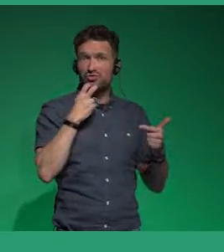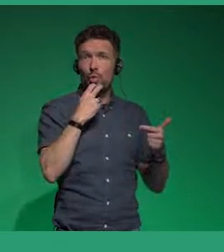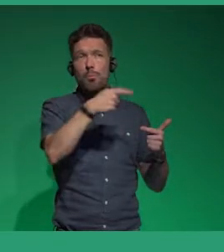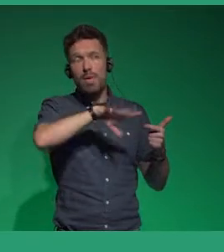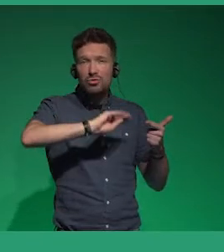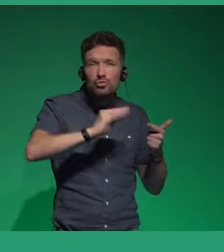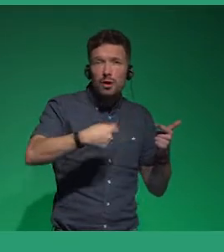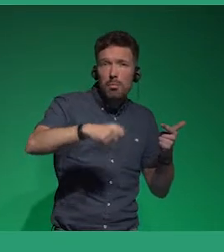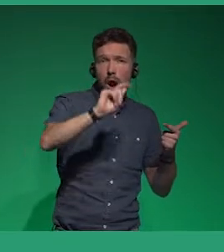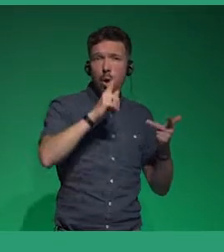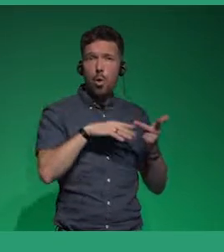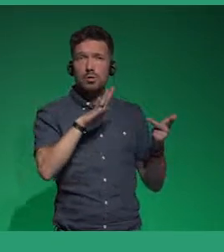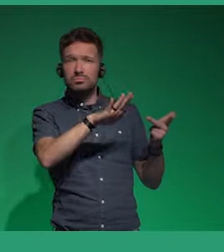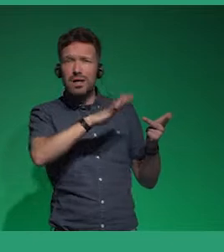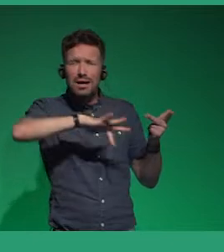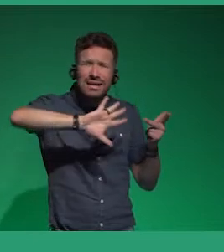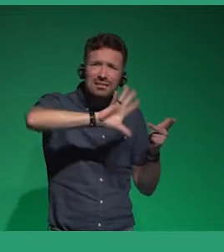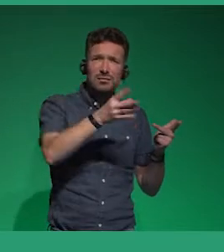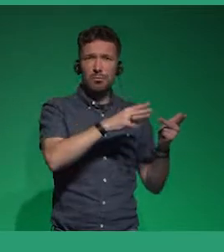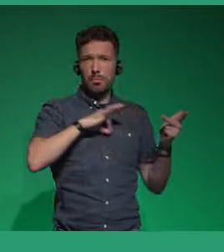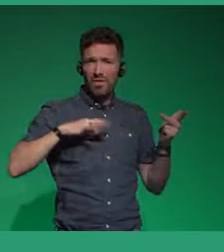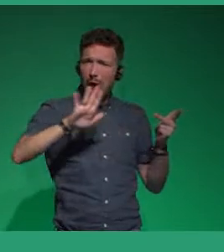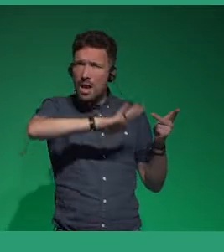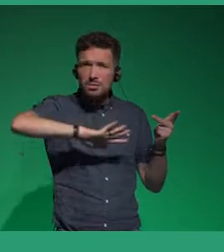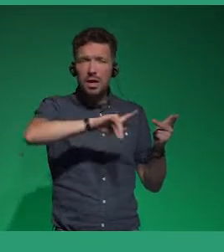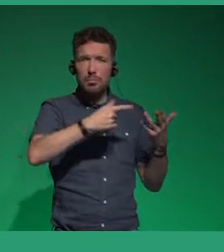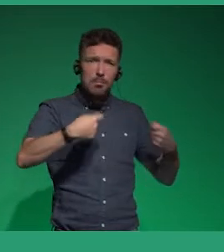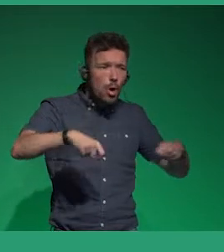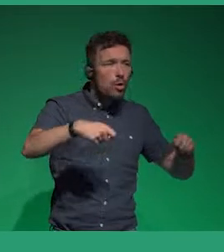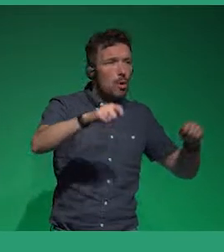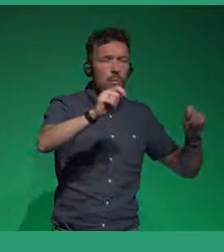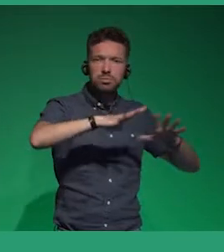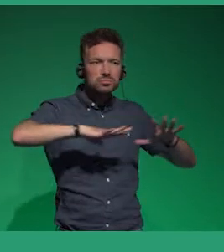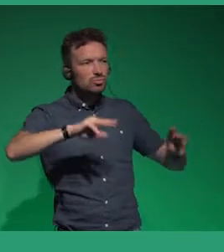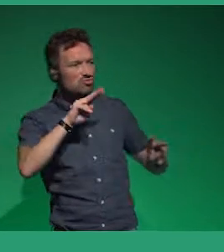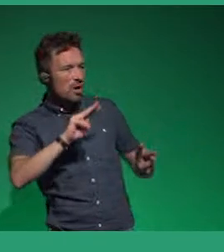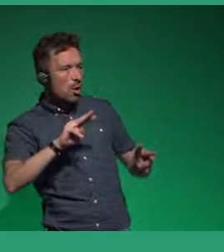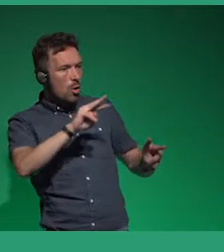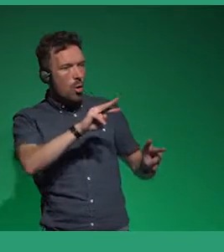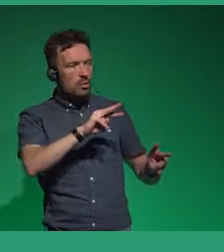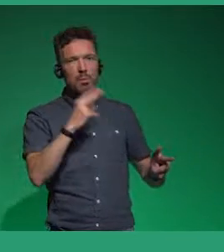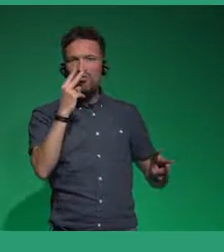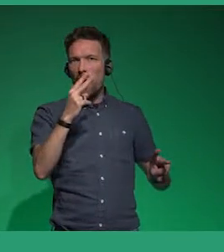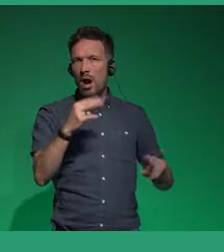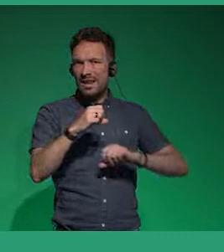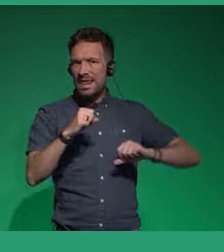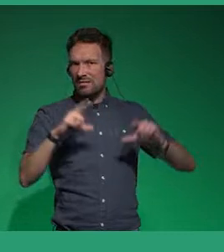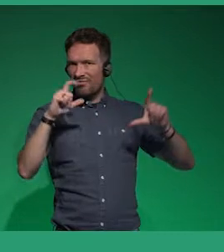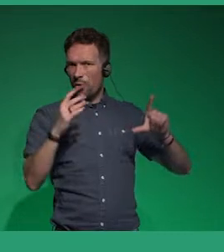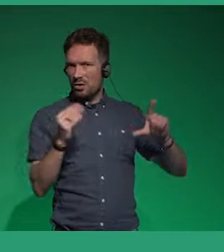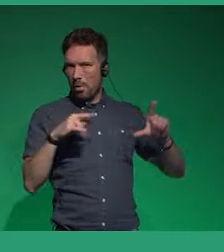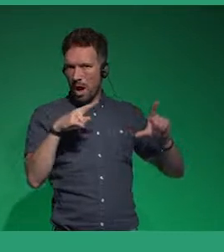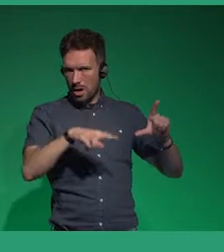villages. And this is reflected in this graph on the left here, which shows the poverty rates in different types of